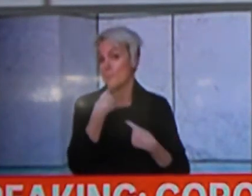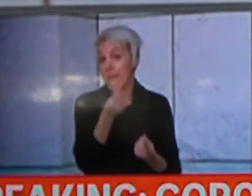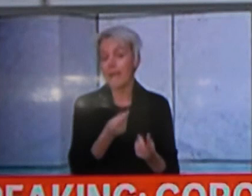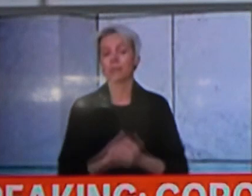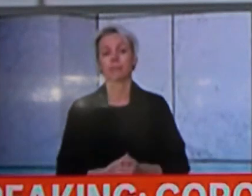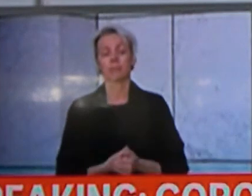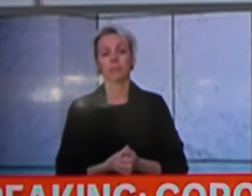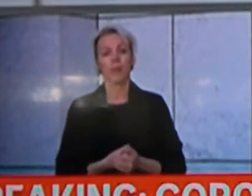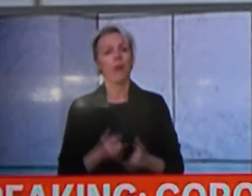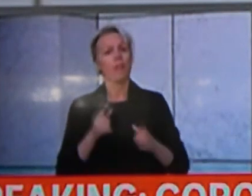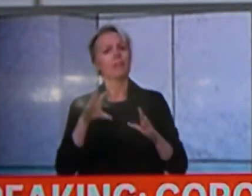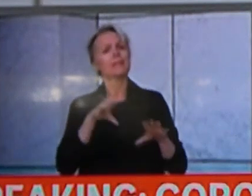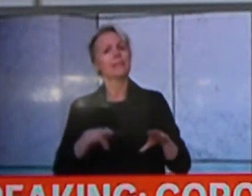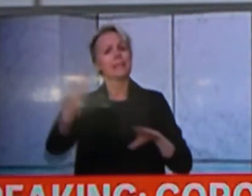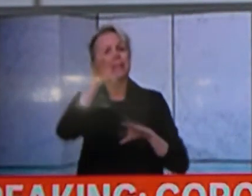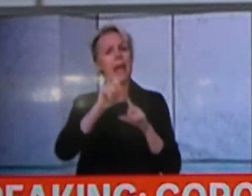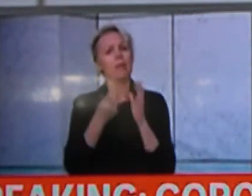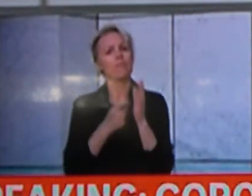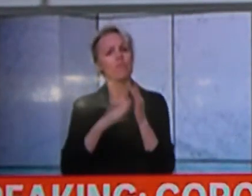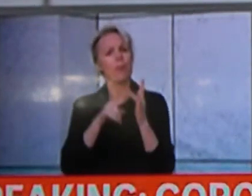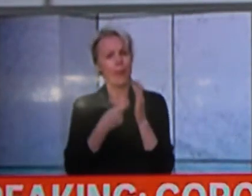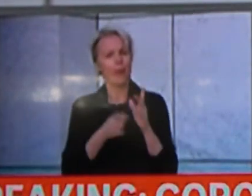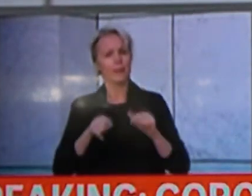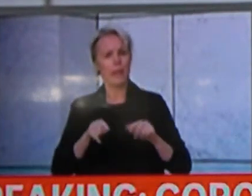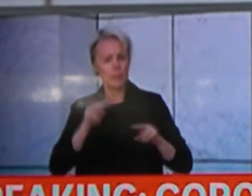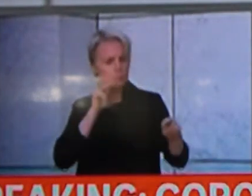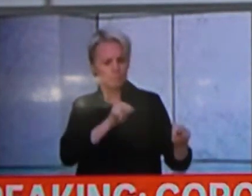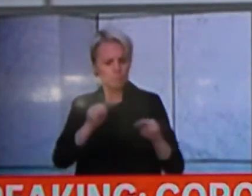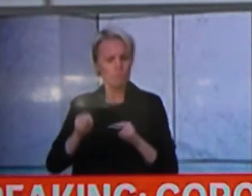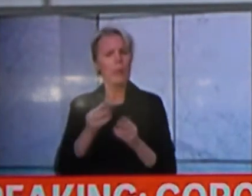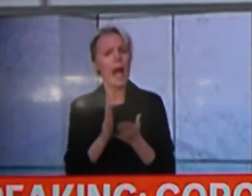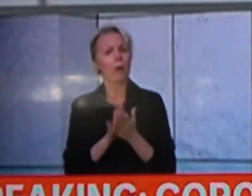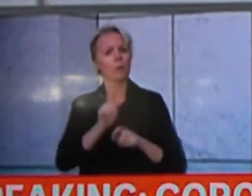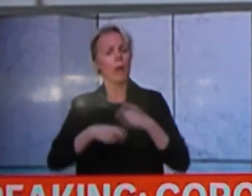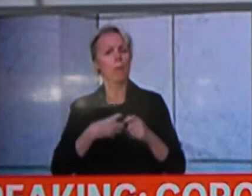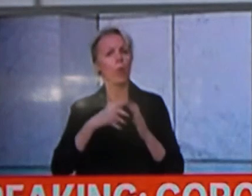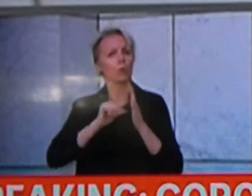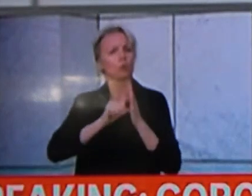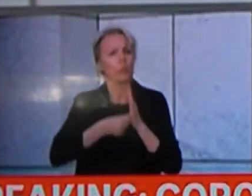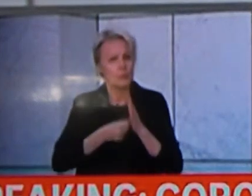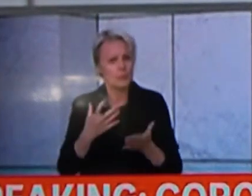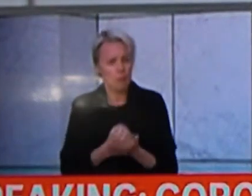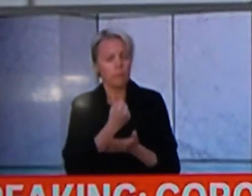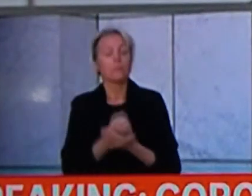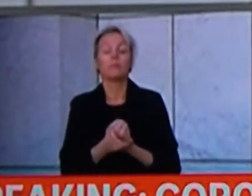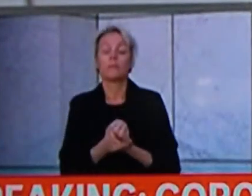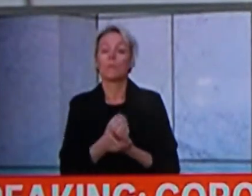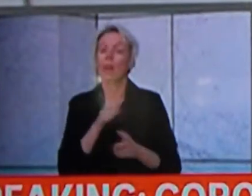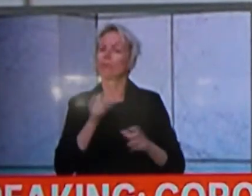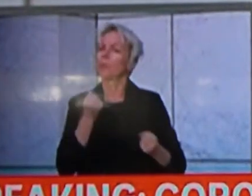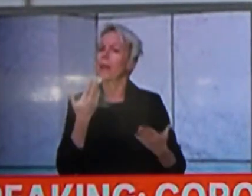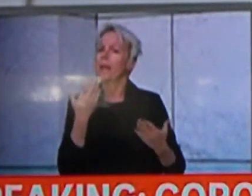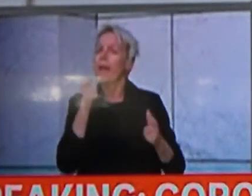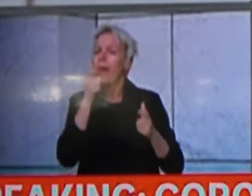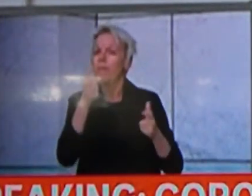working. I would be careful at comparing Australia's data to other jurisdictions. Australia's testing, for example, shows that we have the